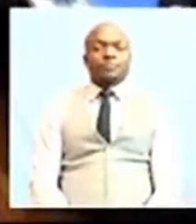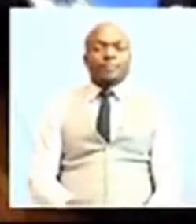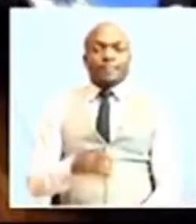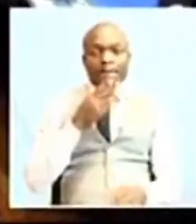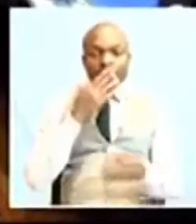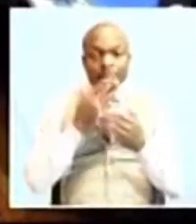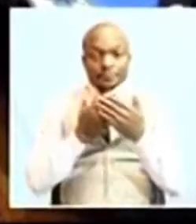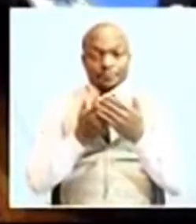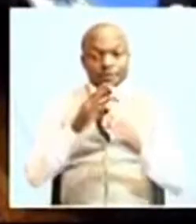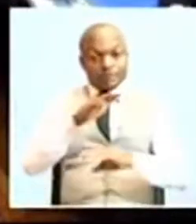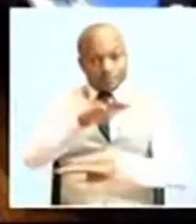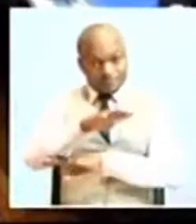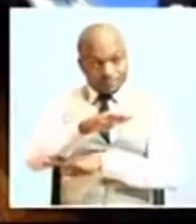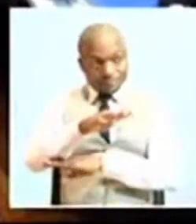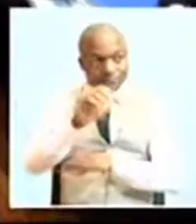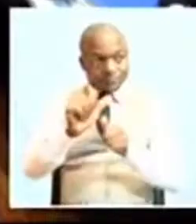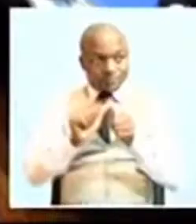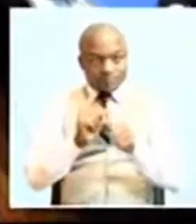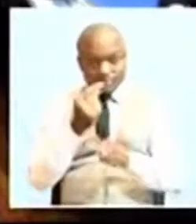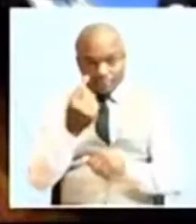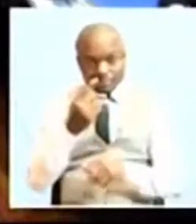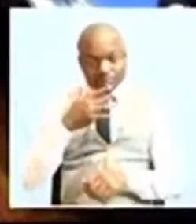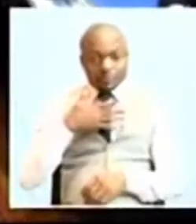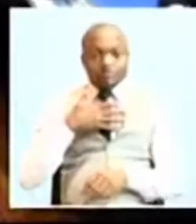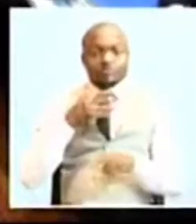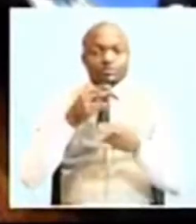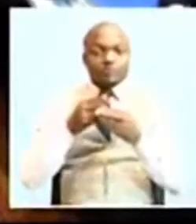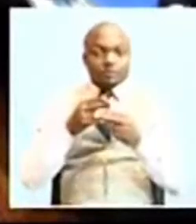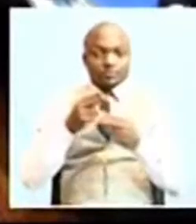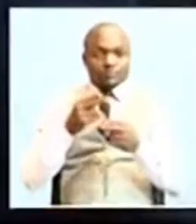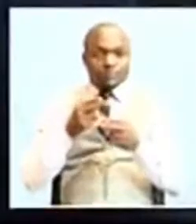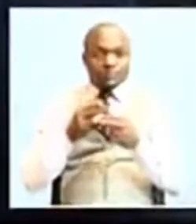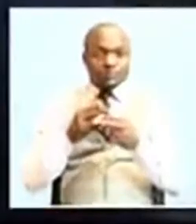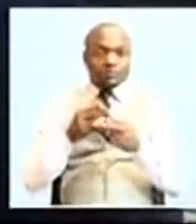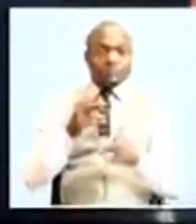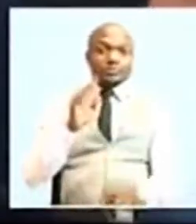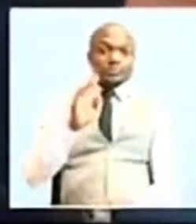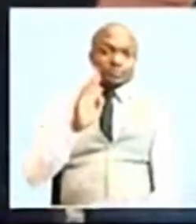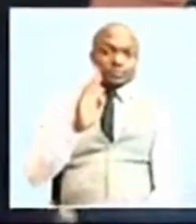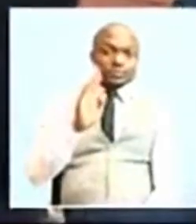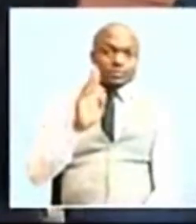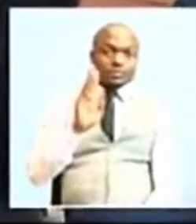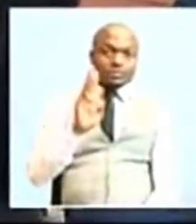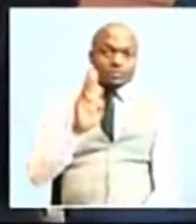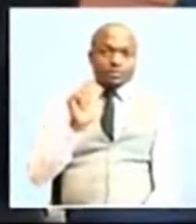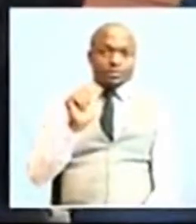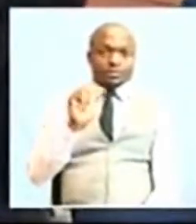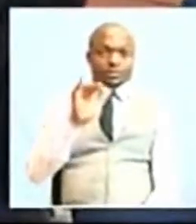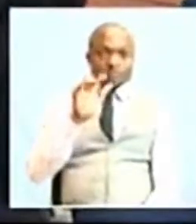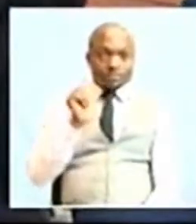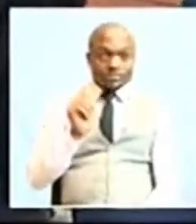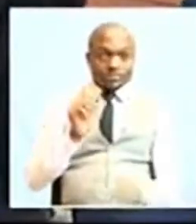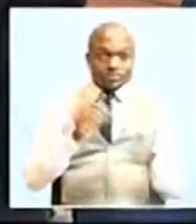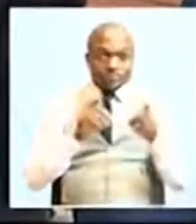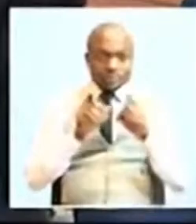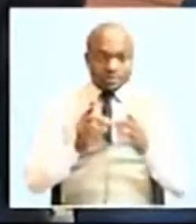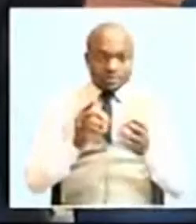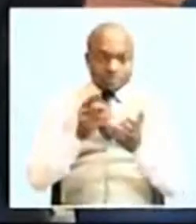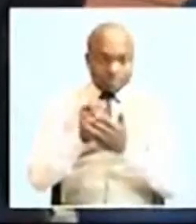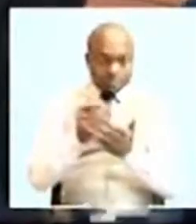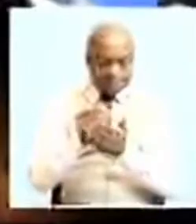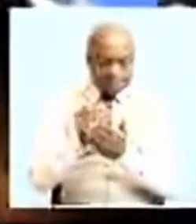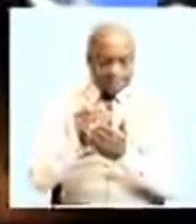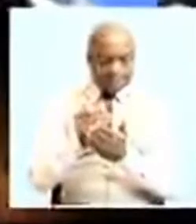Good evening, Chair and everyone. My name is Alan Walia, Director of Finance, SINAZONGWE Town Council. Thank